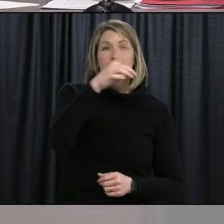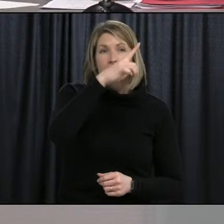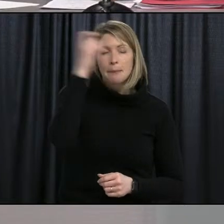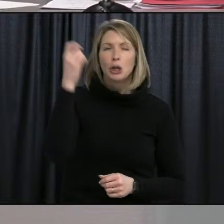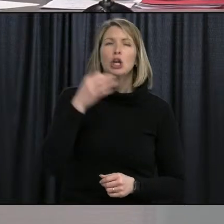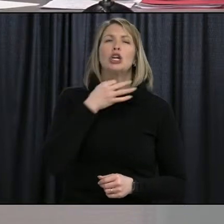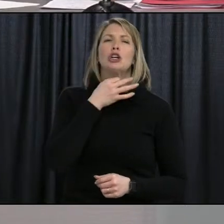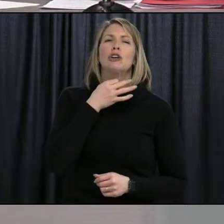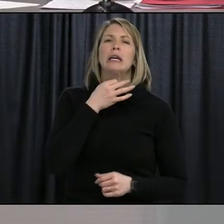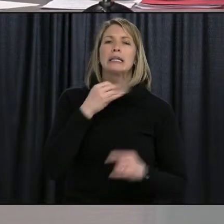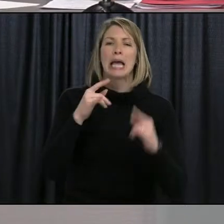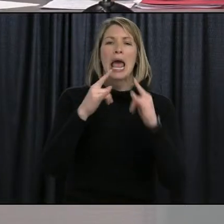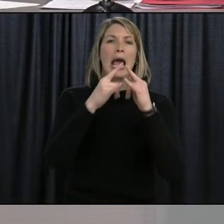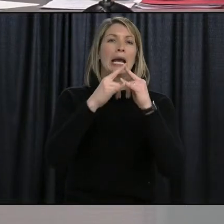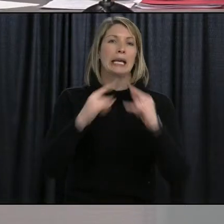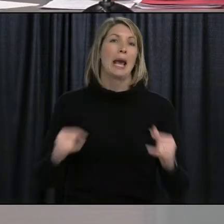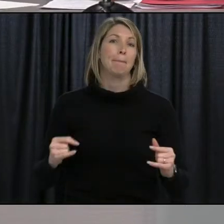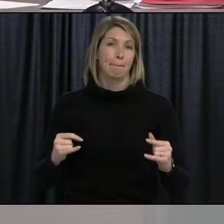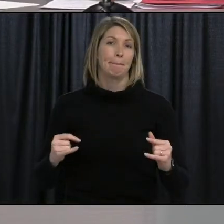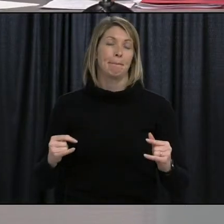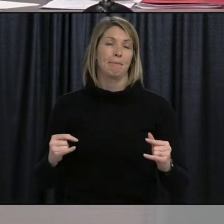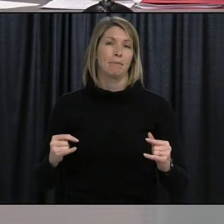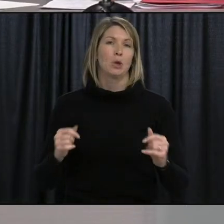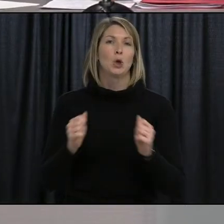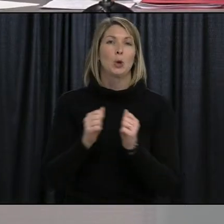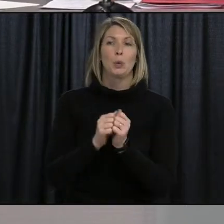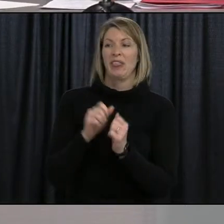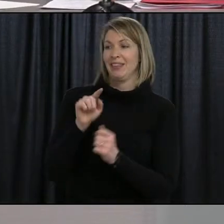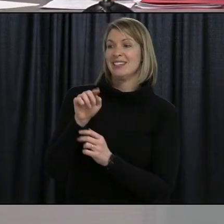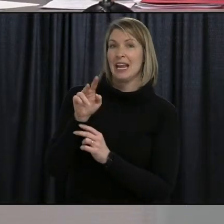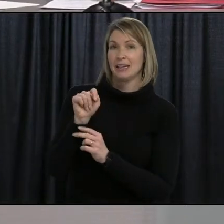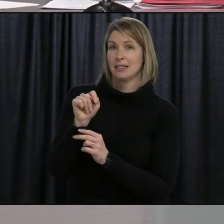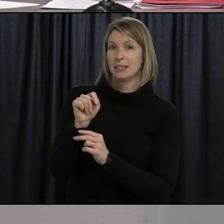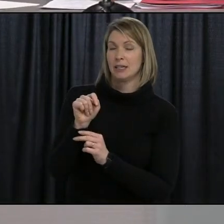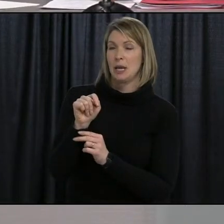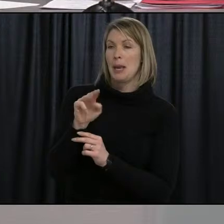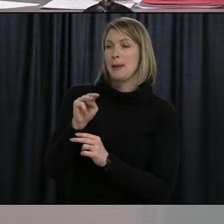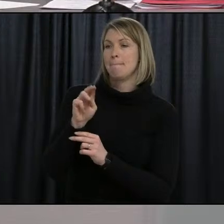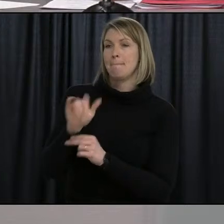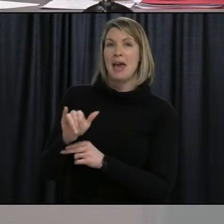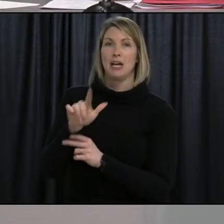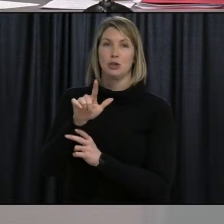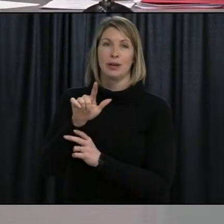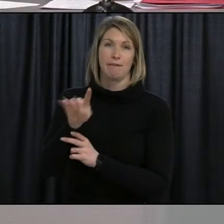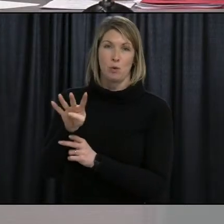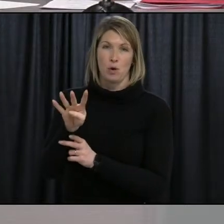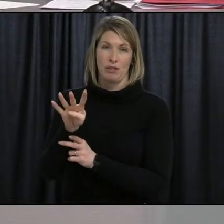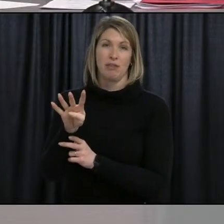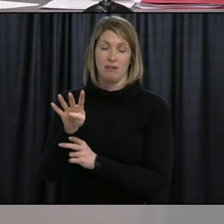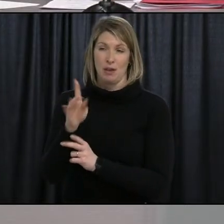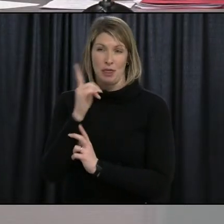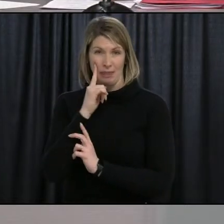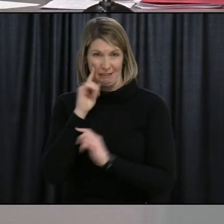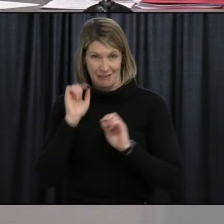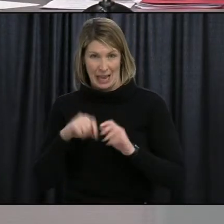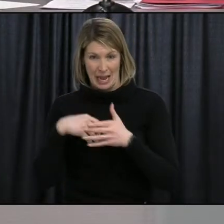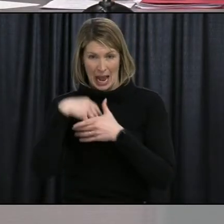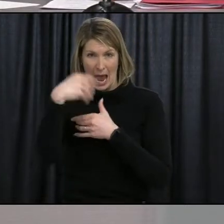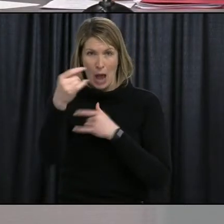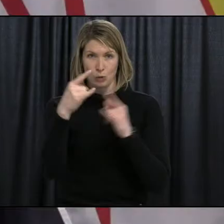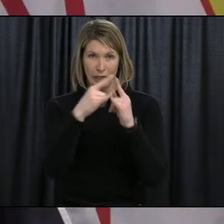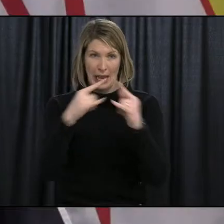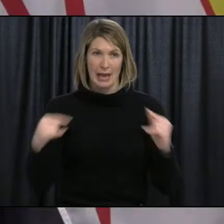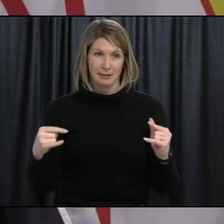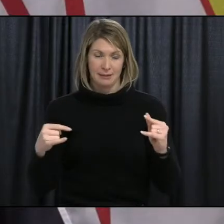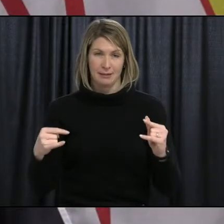that people will be able to tent camp on May 24th? On the 24th of May? Yes. On